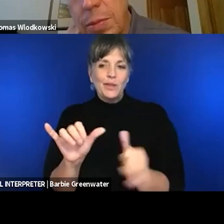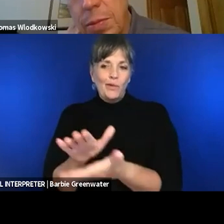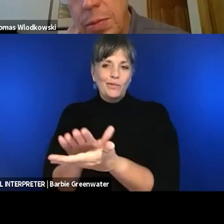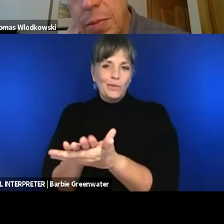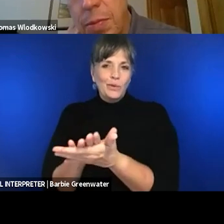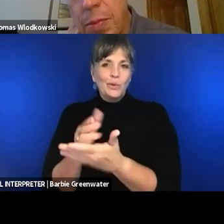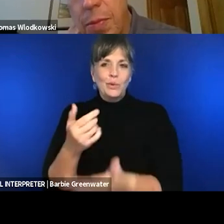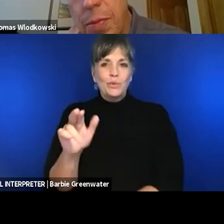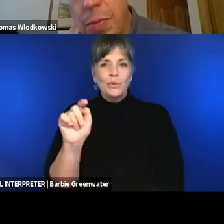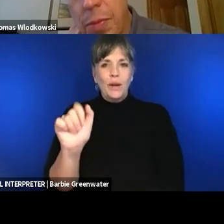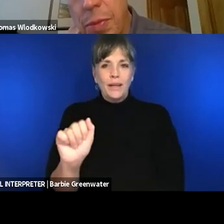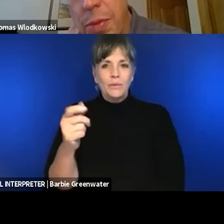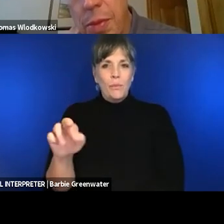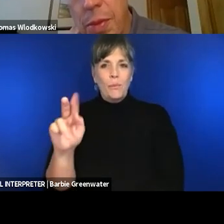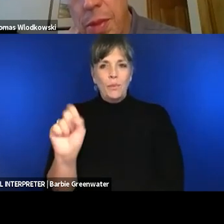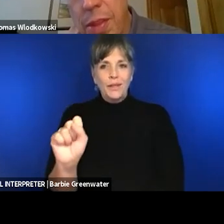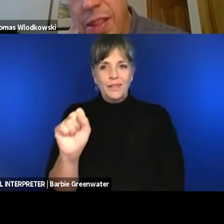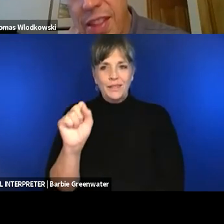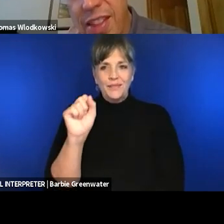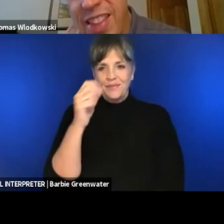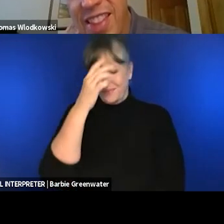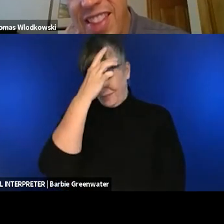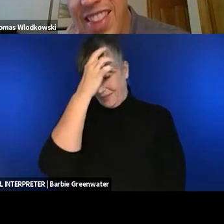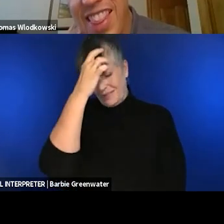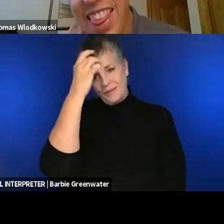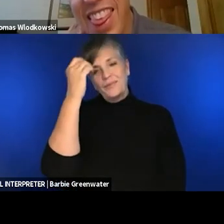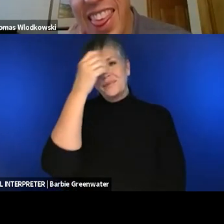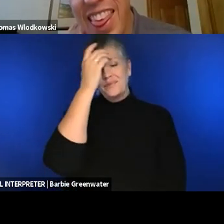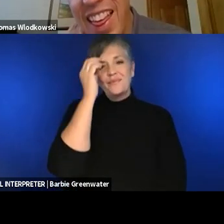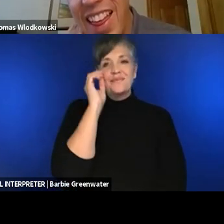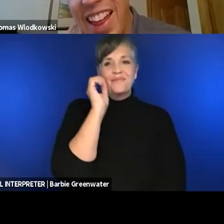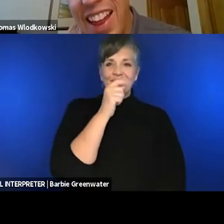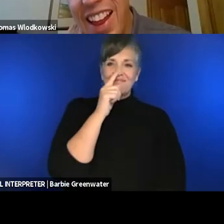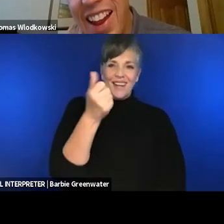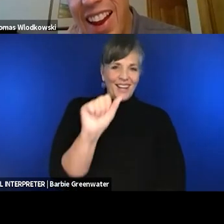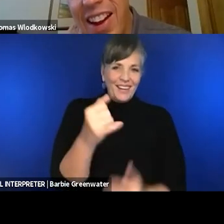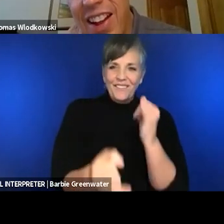Cool. And any other final thoughts? Or are you gonna finish with that?